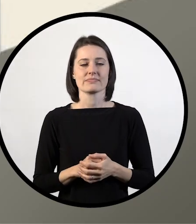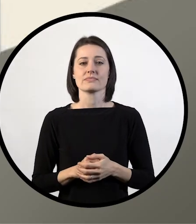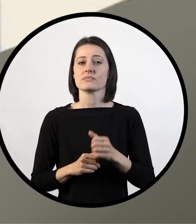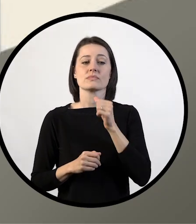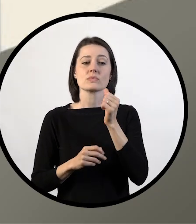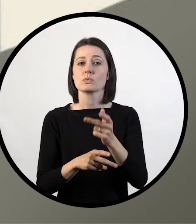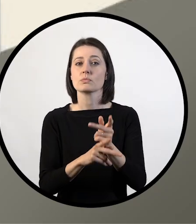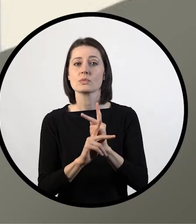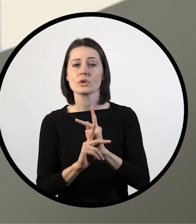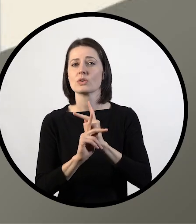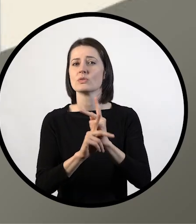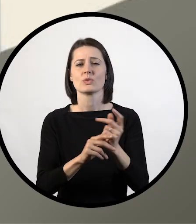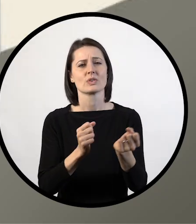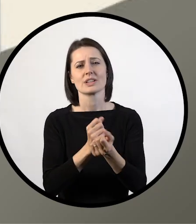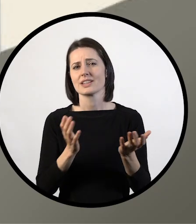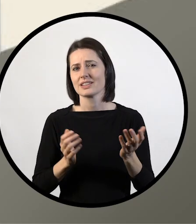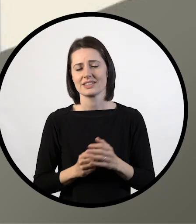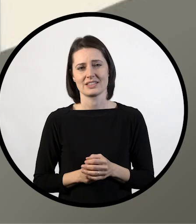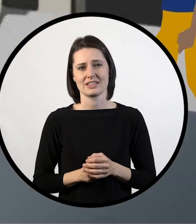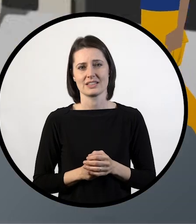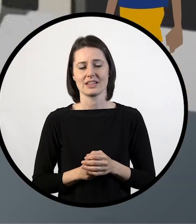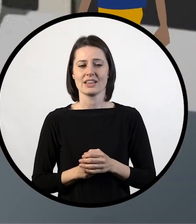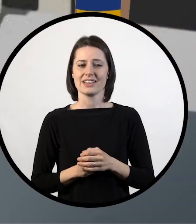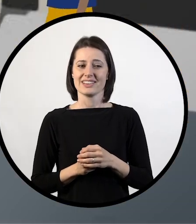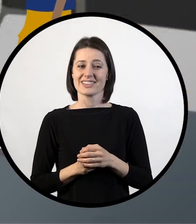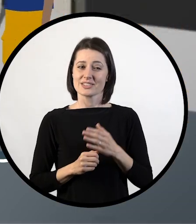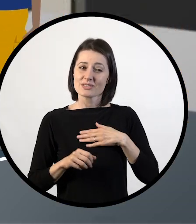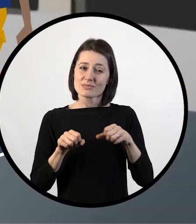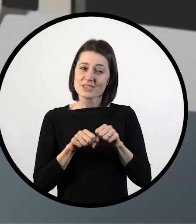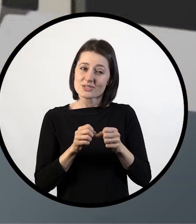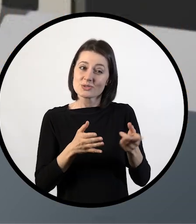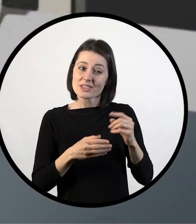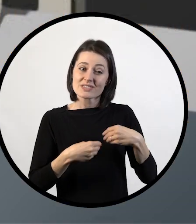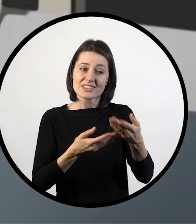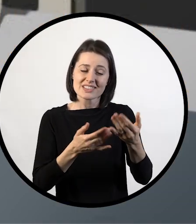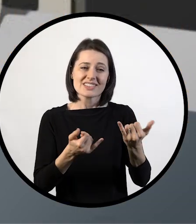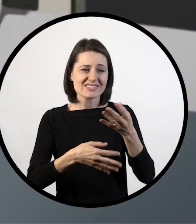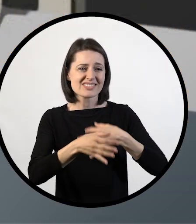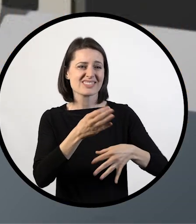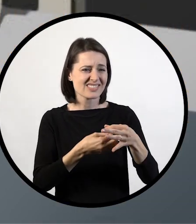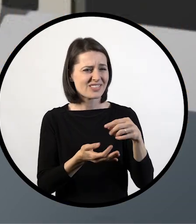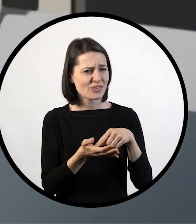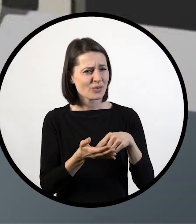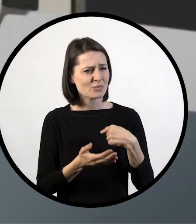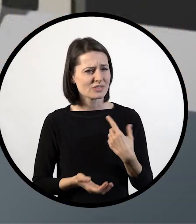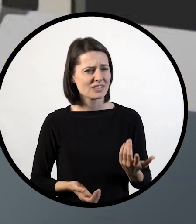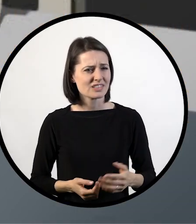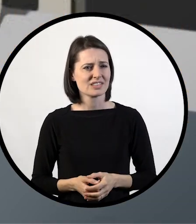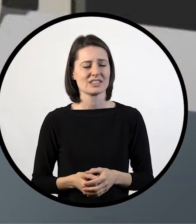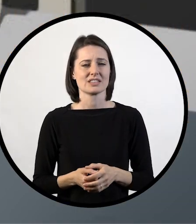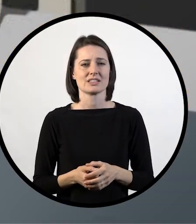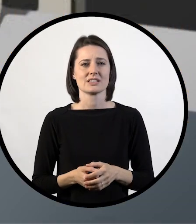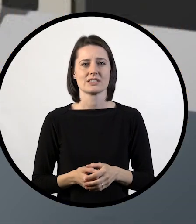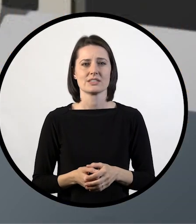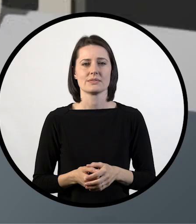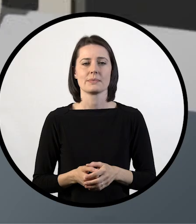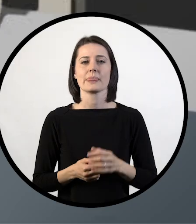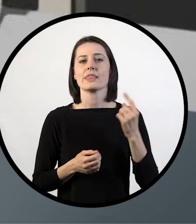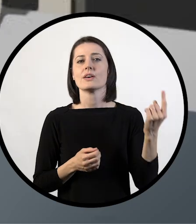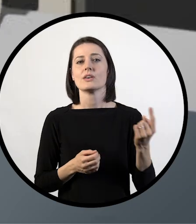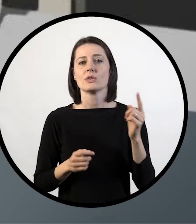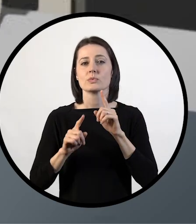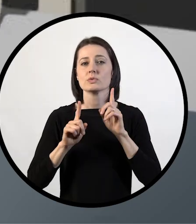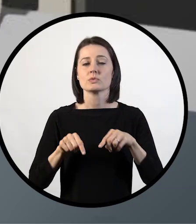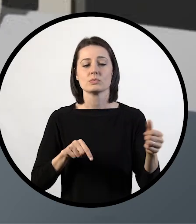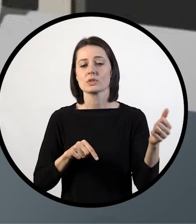bed. Just don't tell anyone. Do not borrow or loan anything. I gave you my shoes last week.